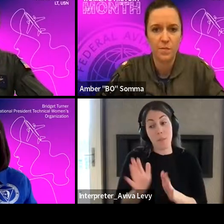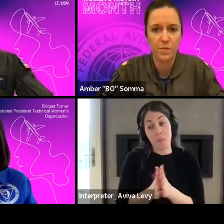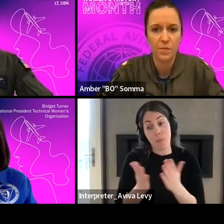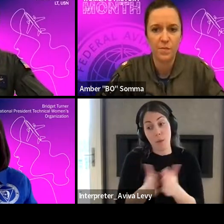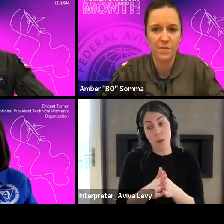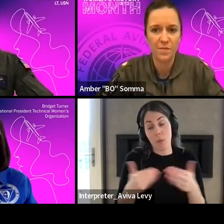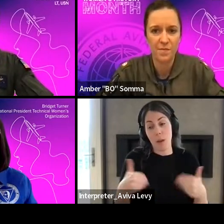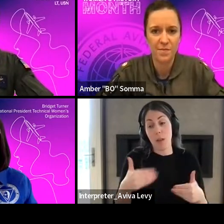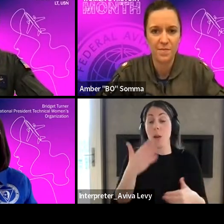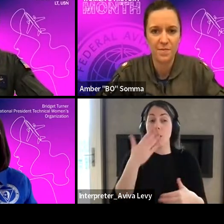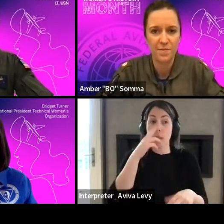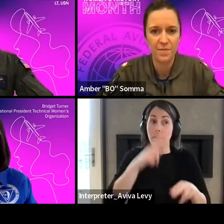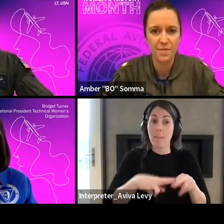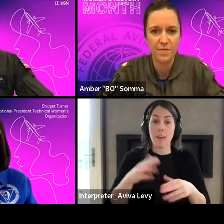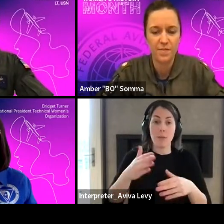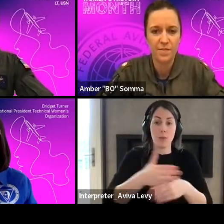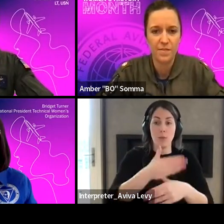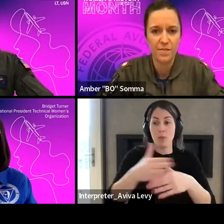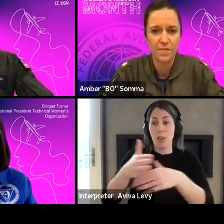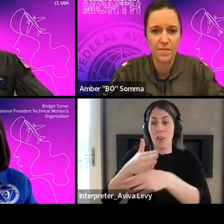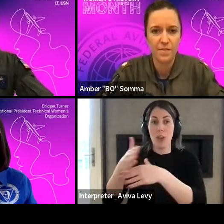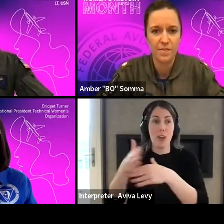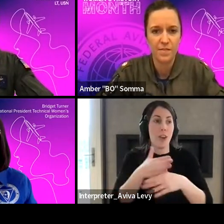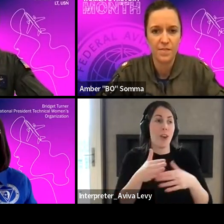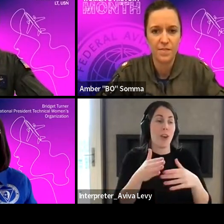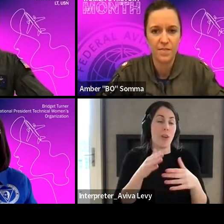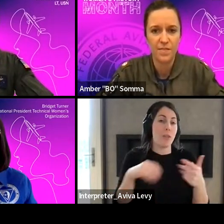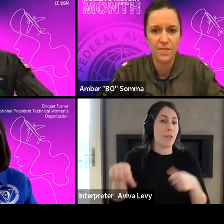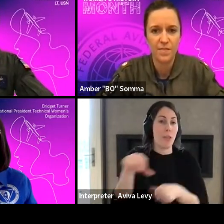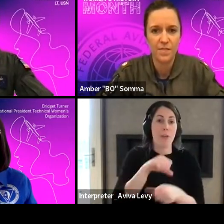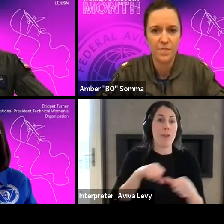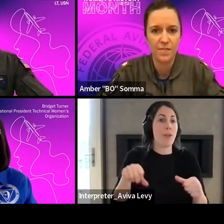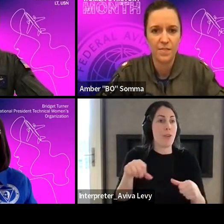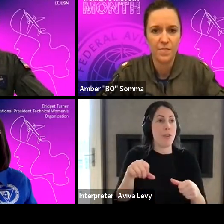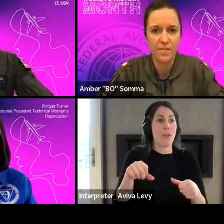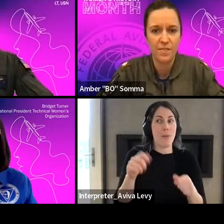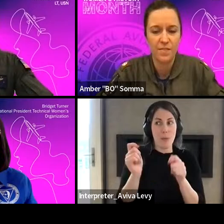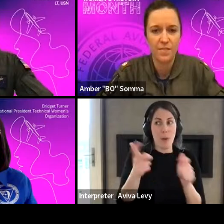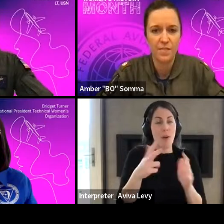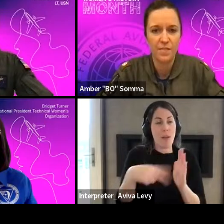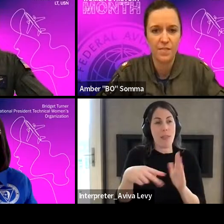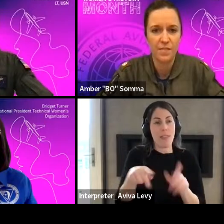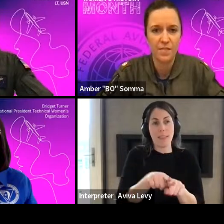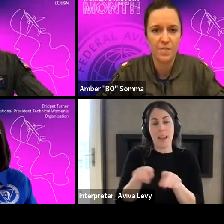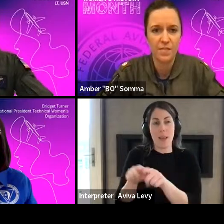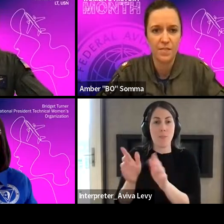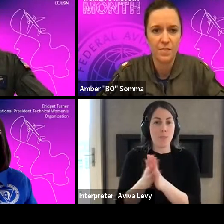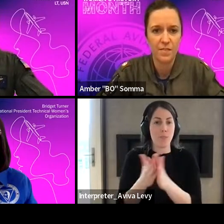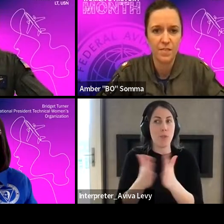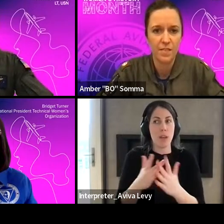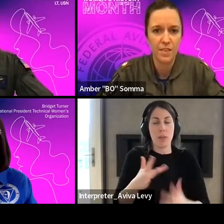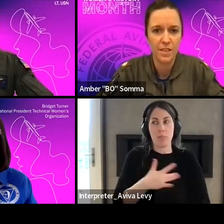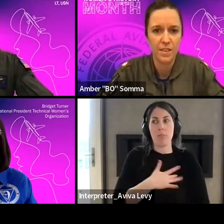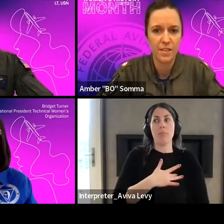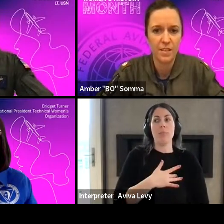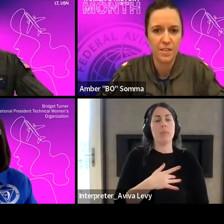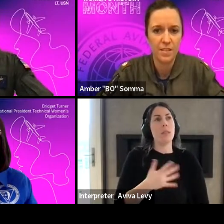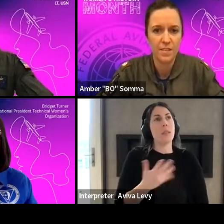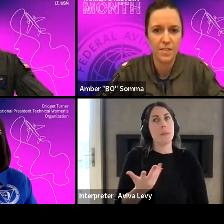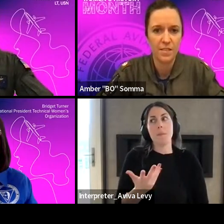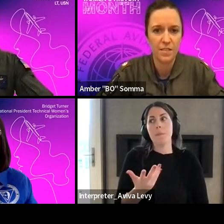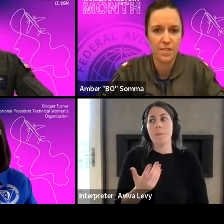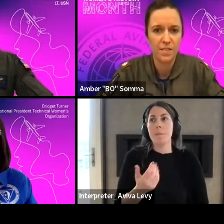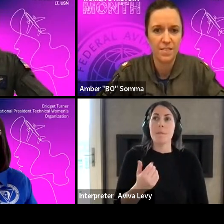experience being able to share that and all read the same things. So I think that, I don't know if those